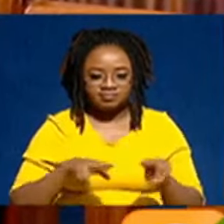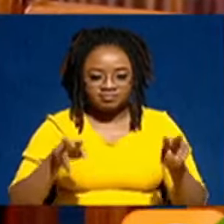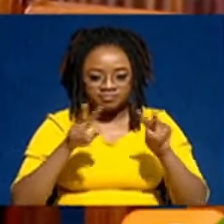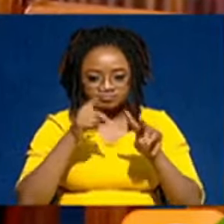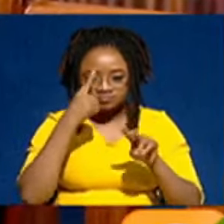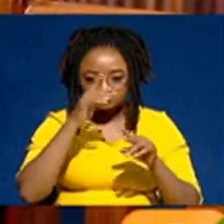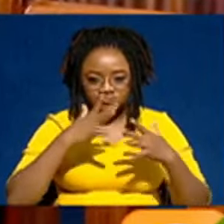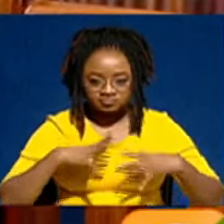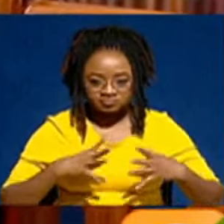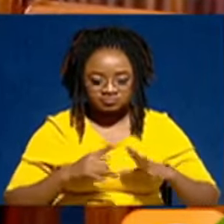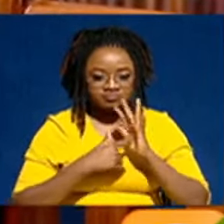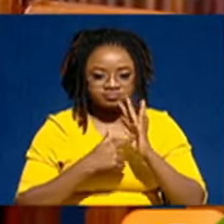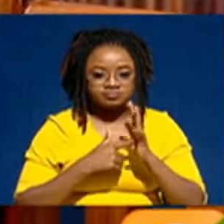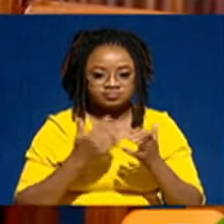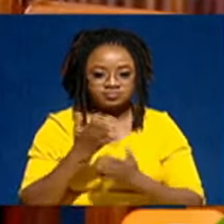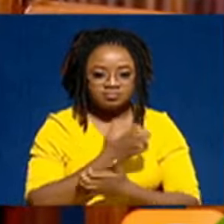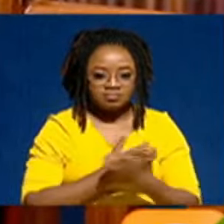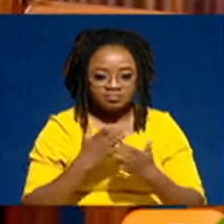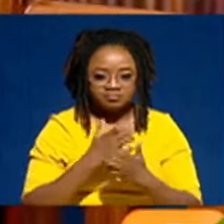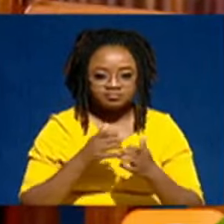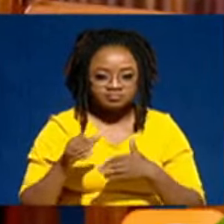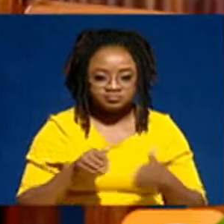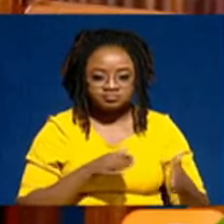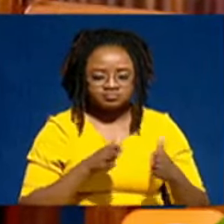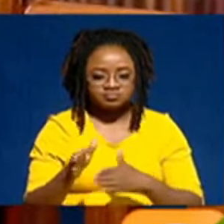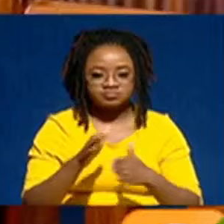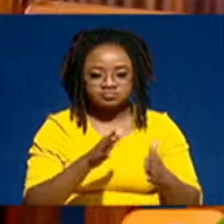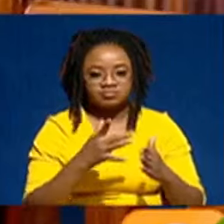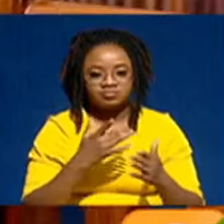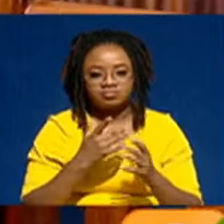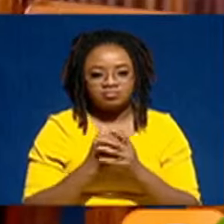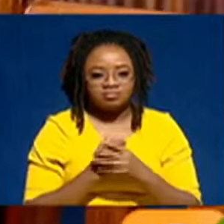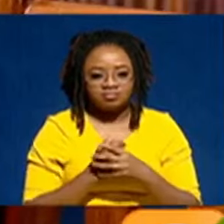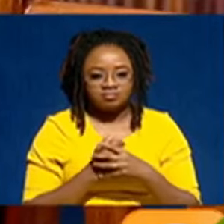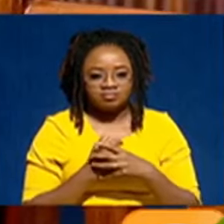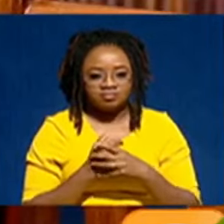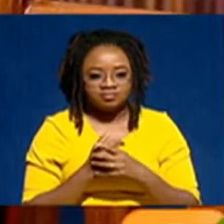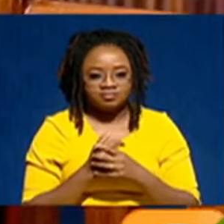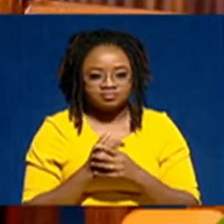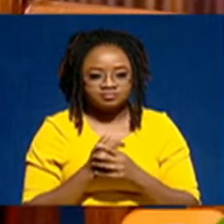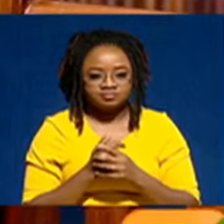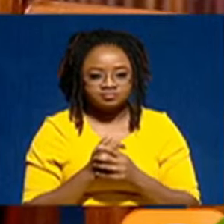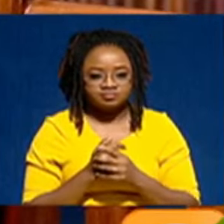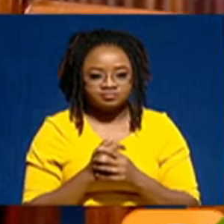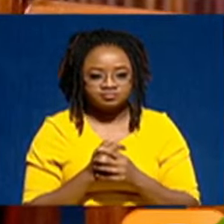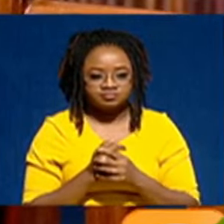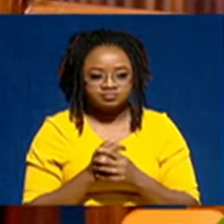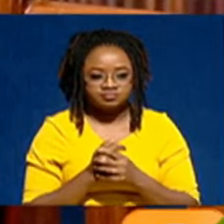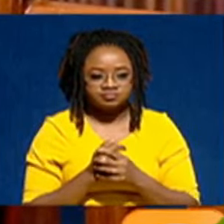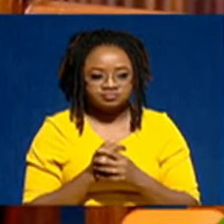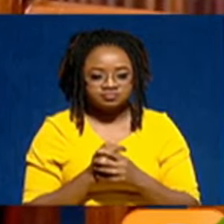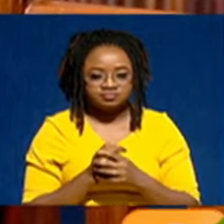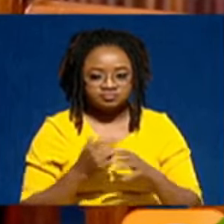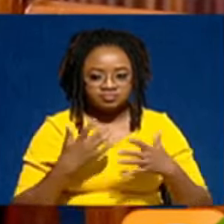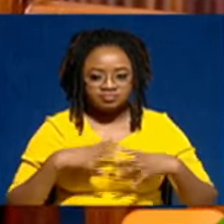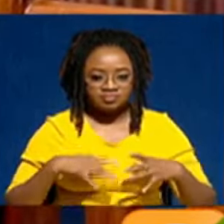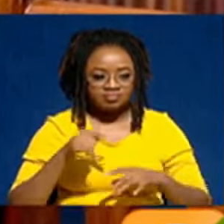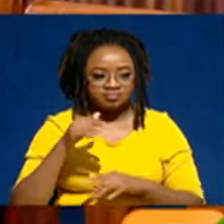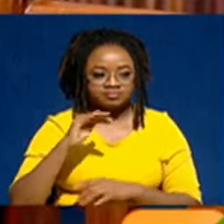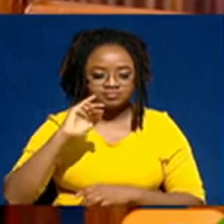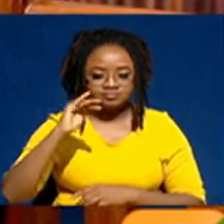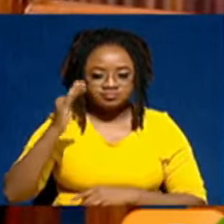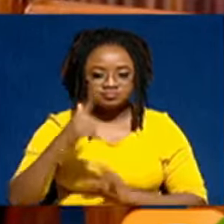terms of the economic opportunities that exist for the citizens of this city. What